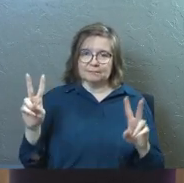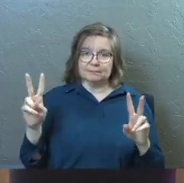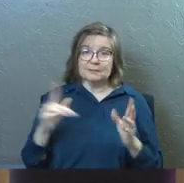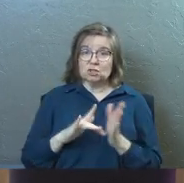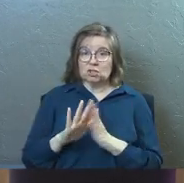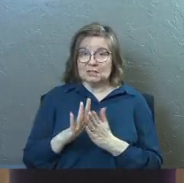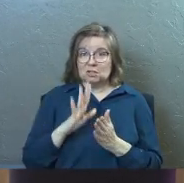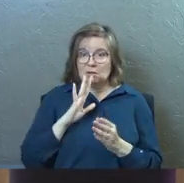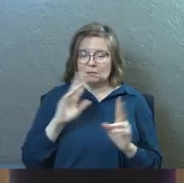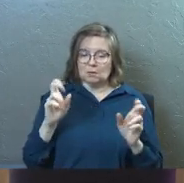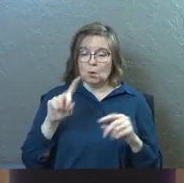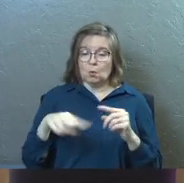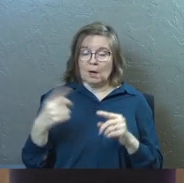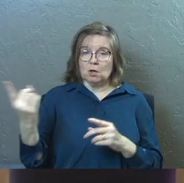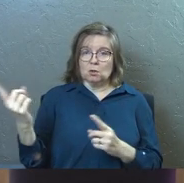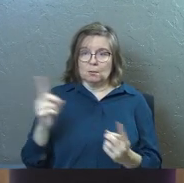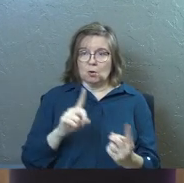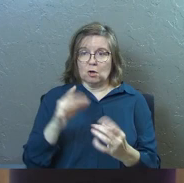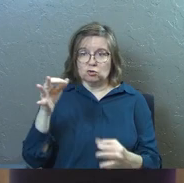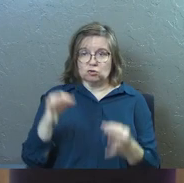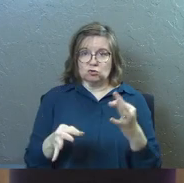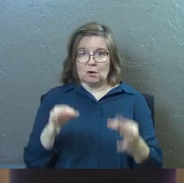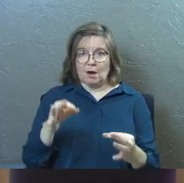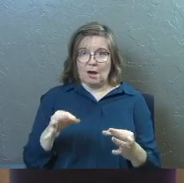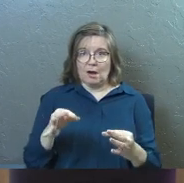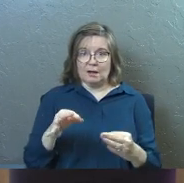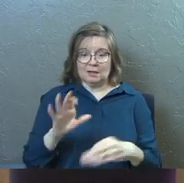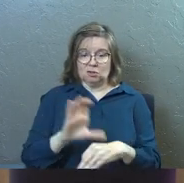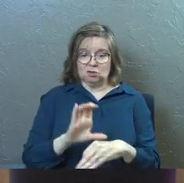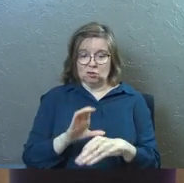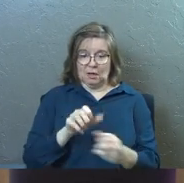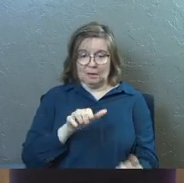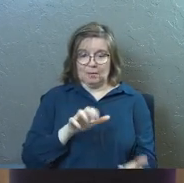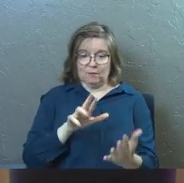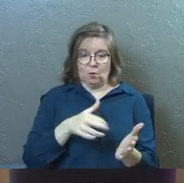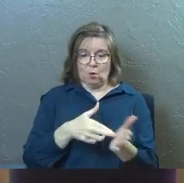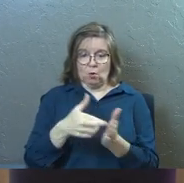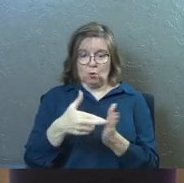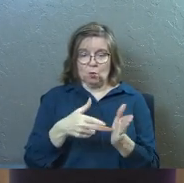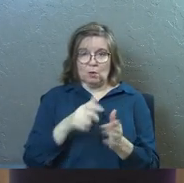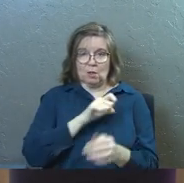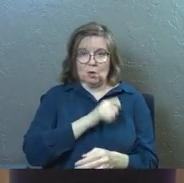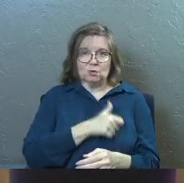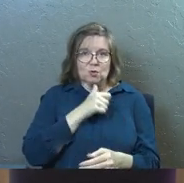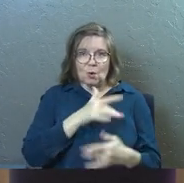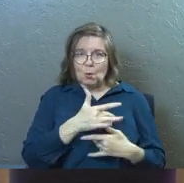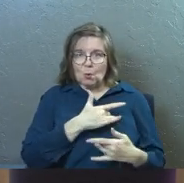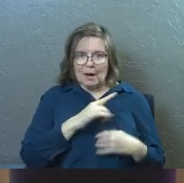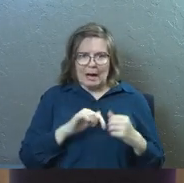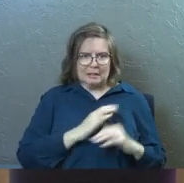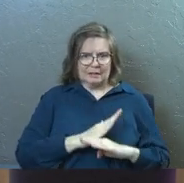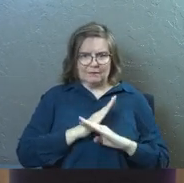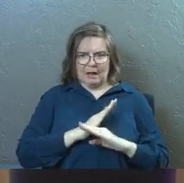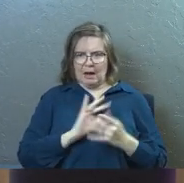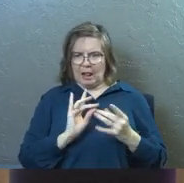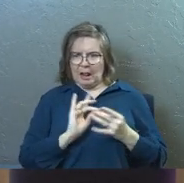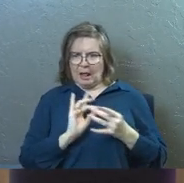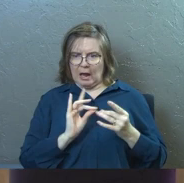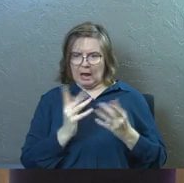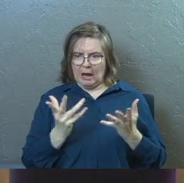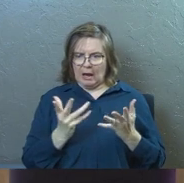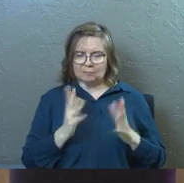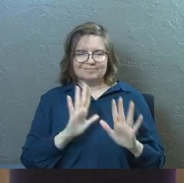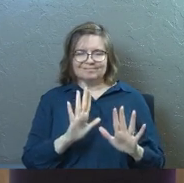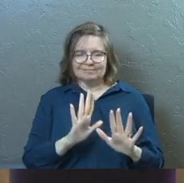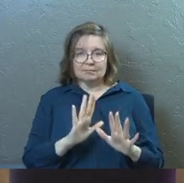is Jesus talking. He says, "When you are brought to trial in the synagogues and before rulers and authorities, don't worry about how to defend yourself or what to